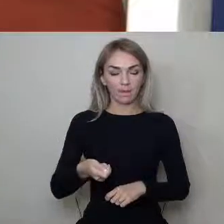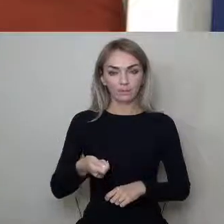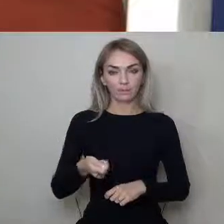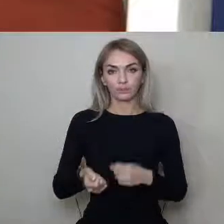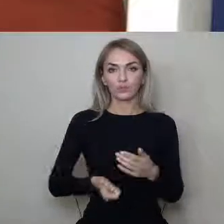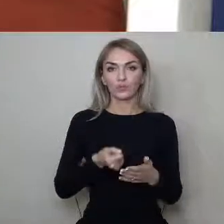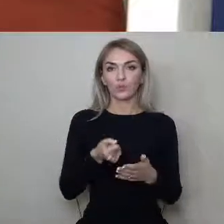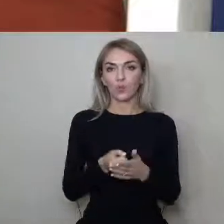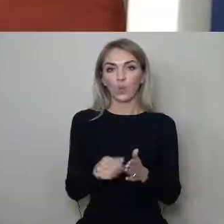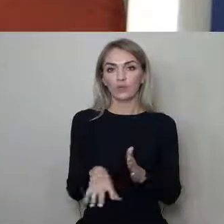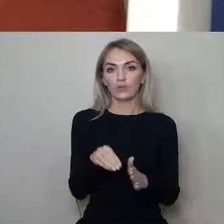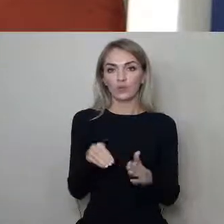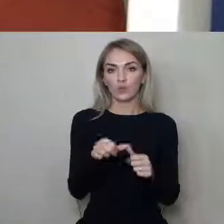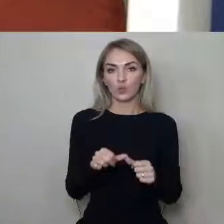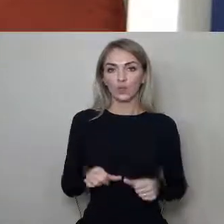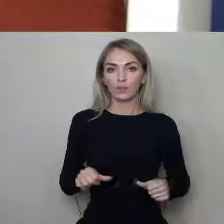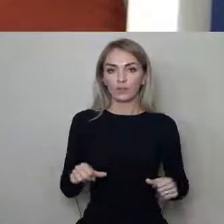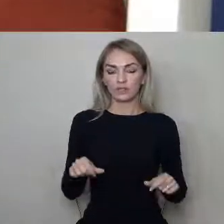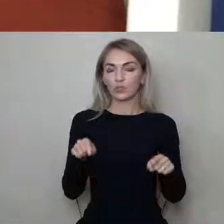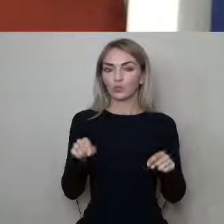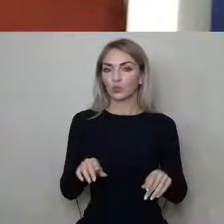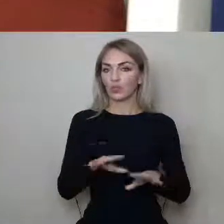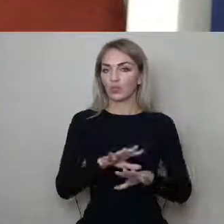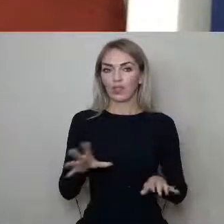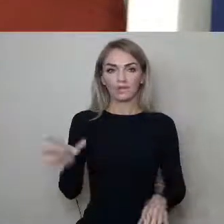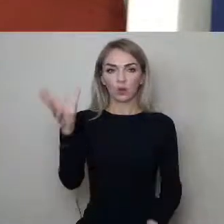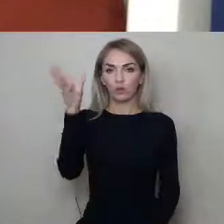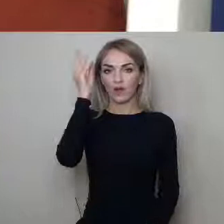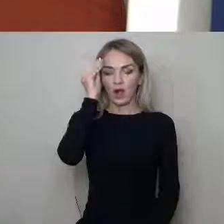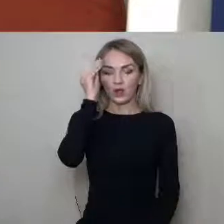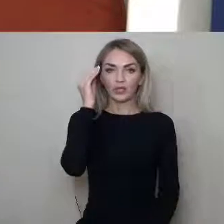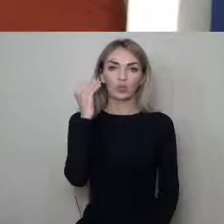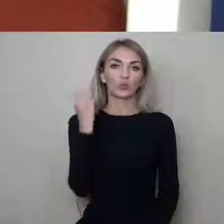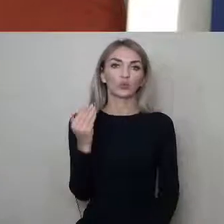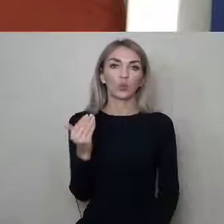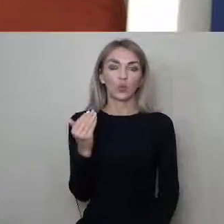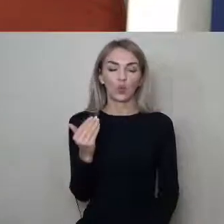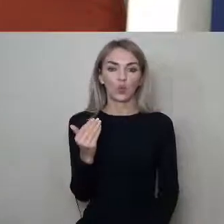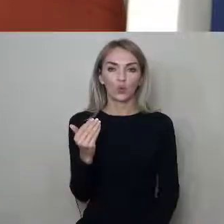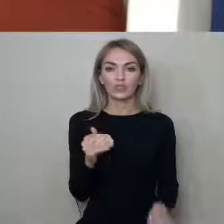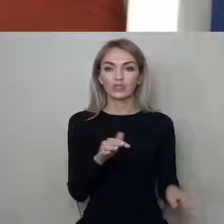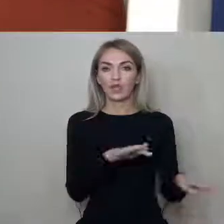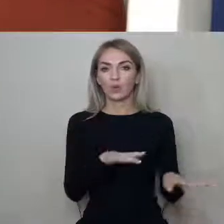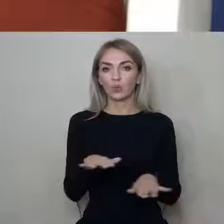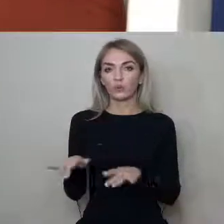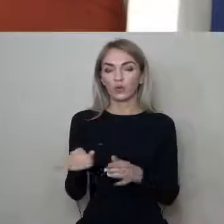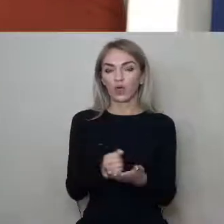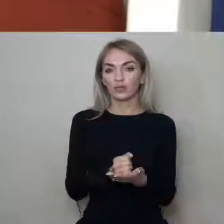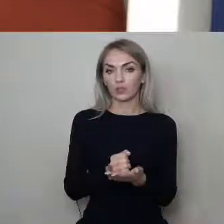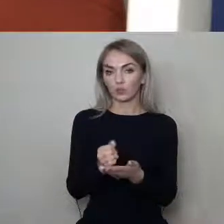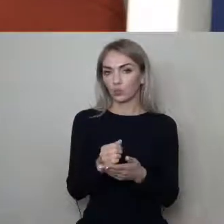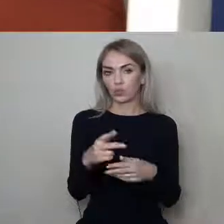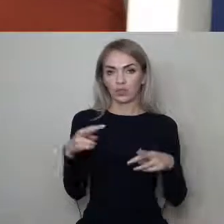the subject of complaint to the election commission, and it was not